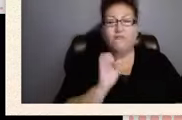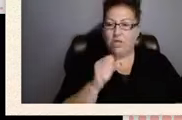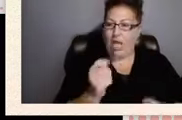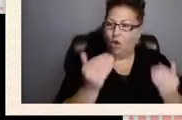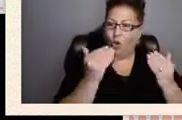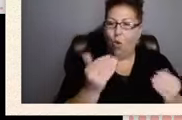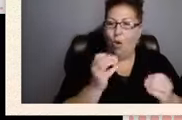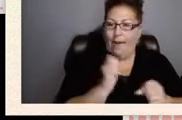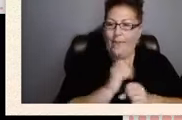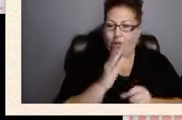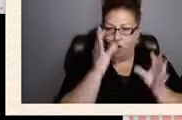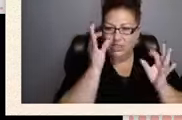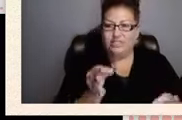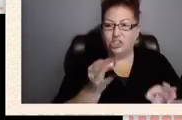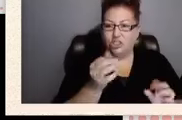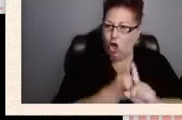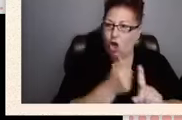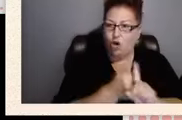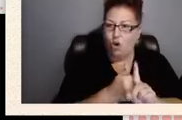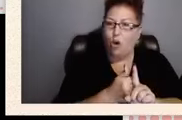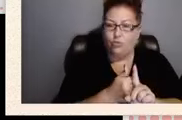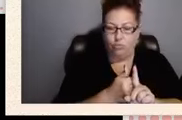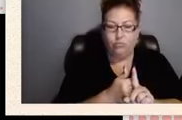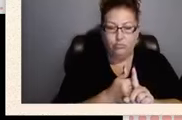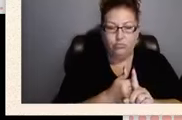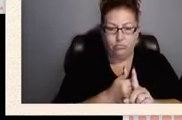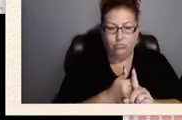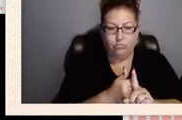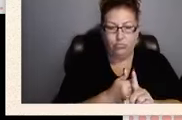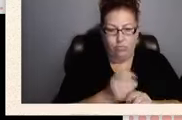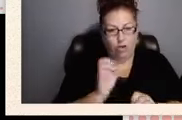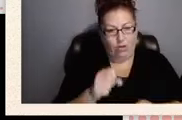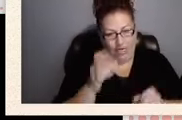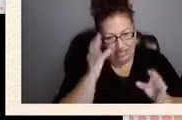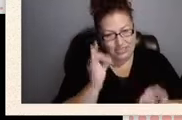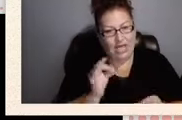own, and you can decide that you want to do